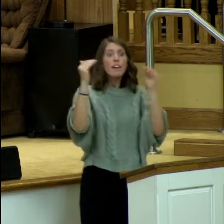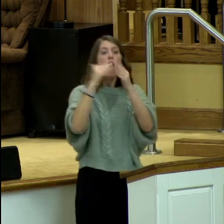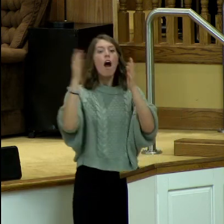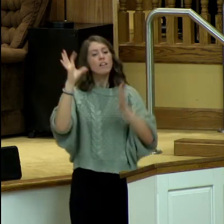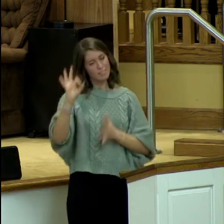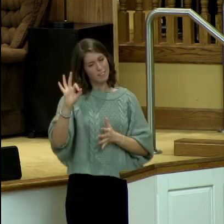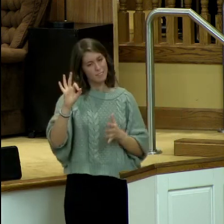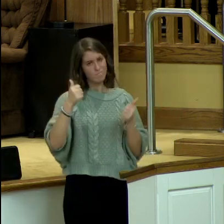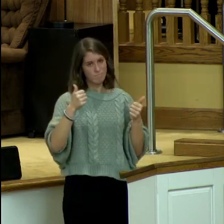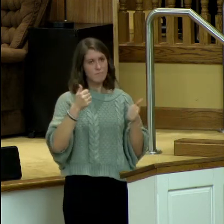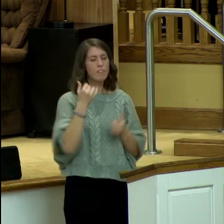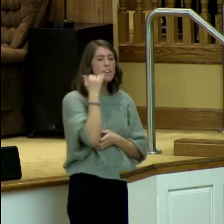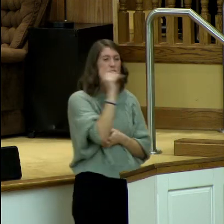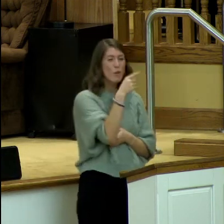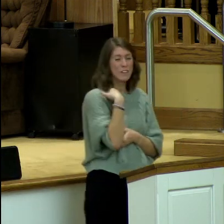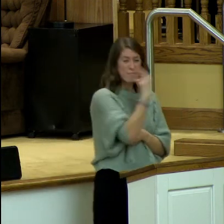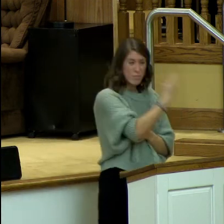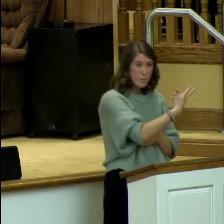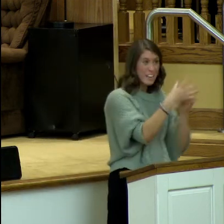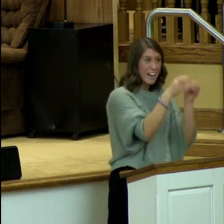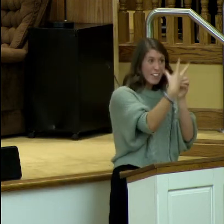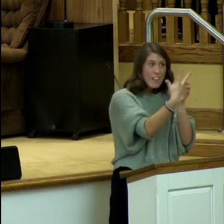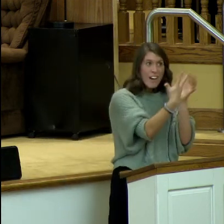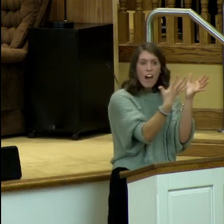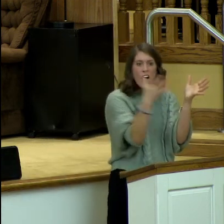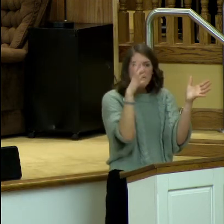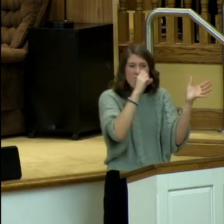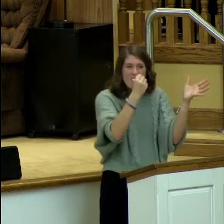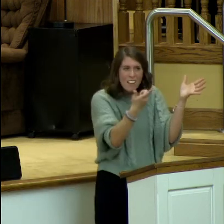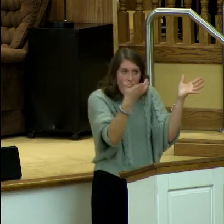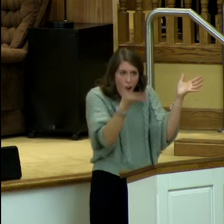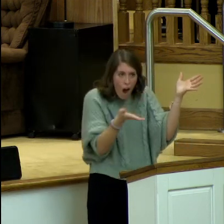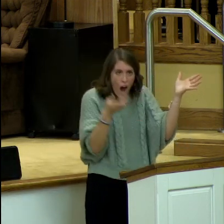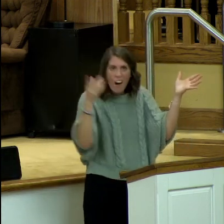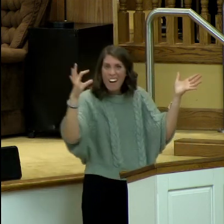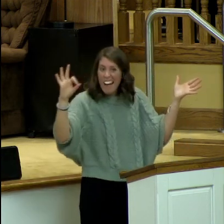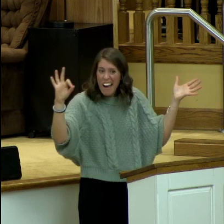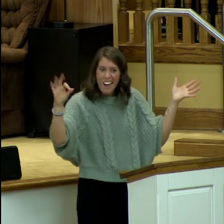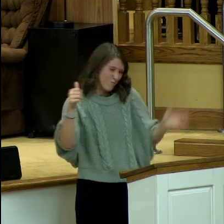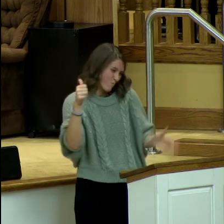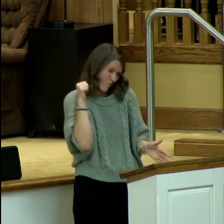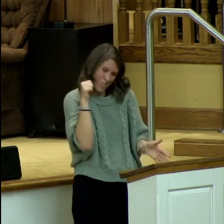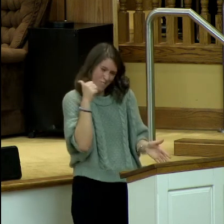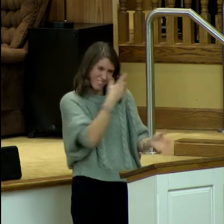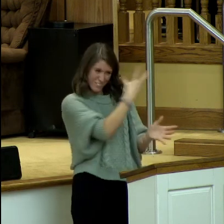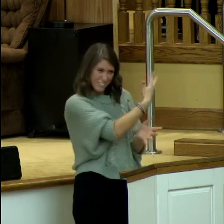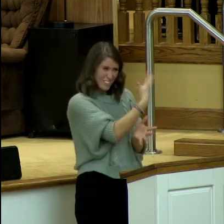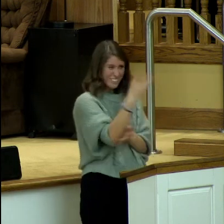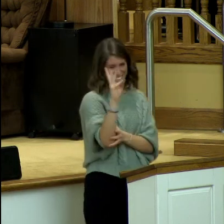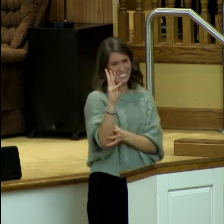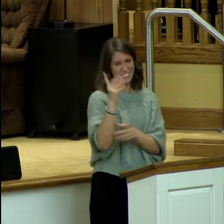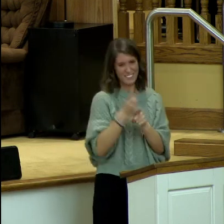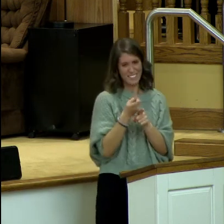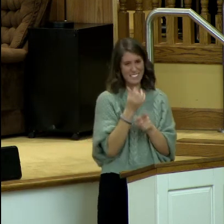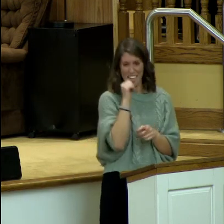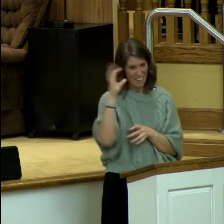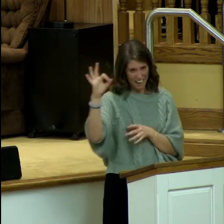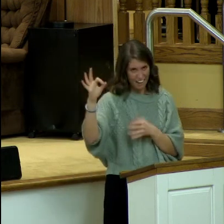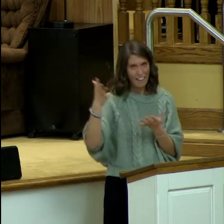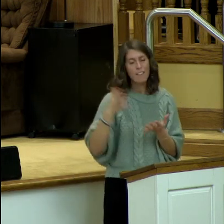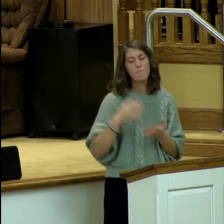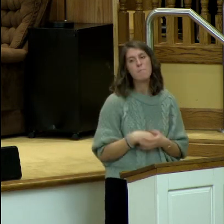9. If you only have 3 plus 3 and not that third 3, then you're not getting to your destination of